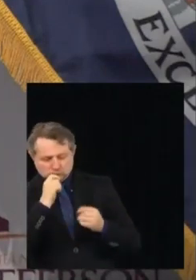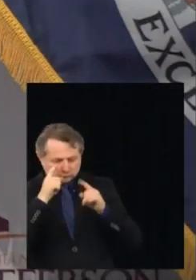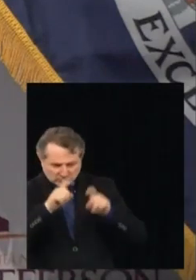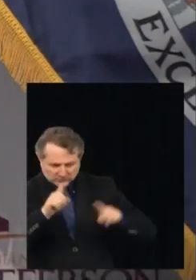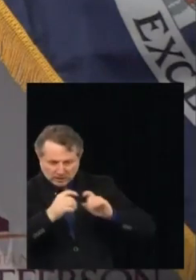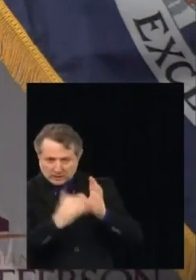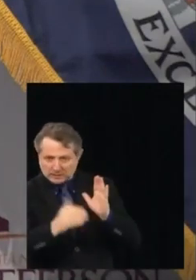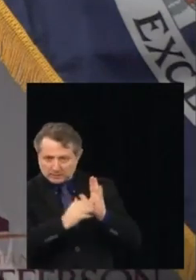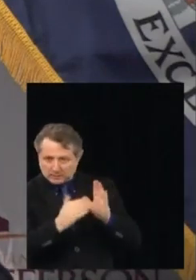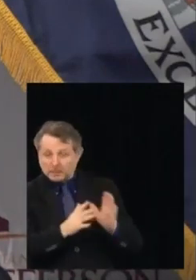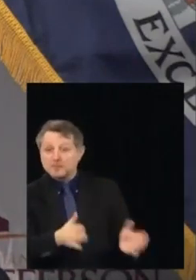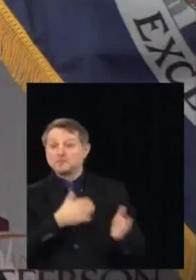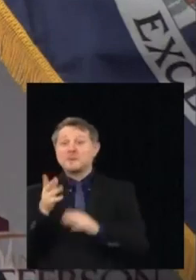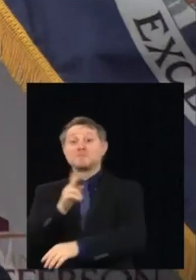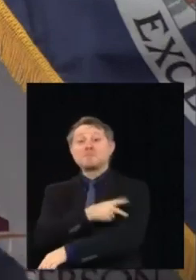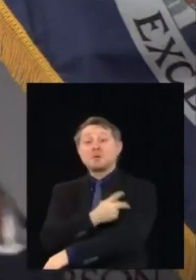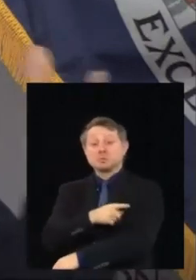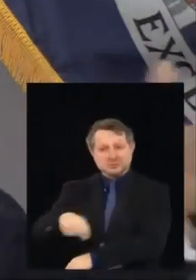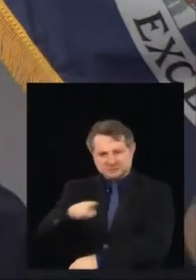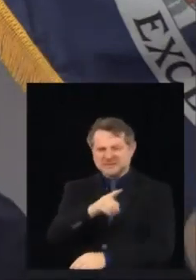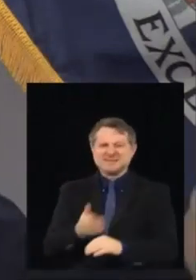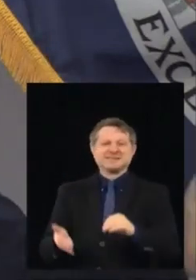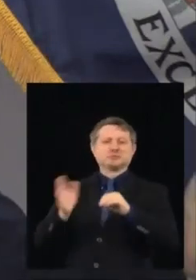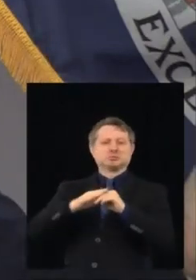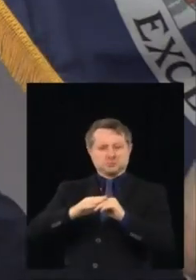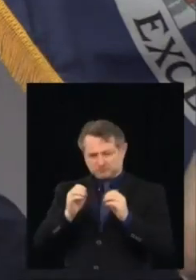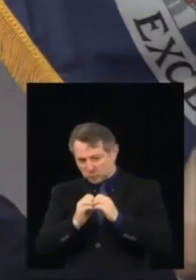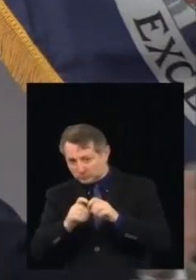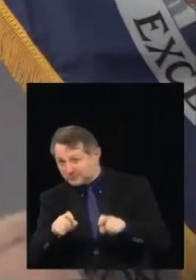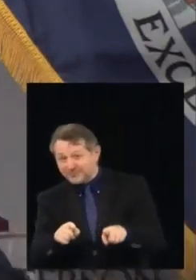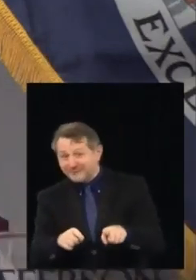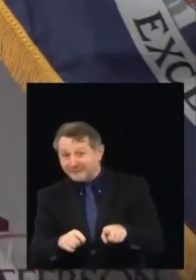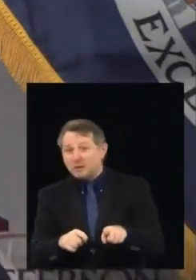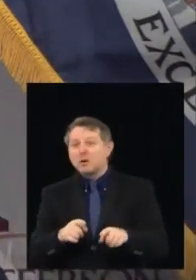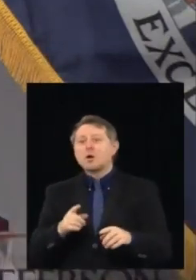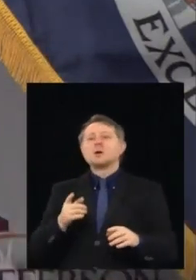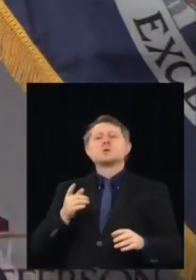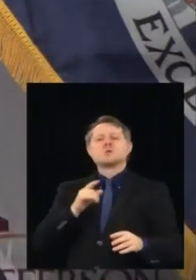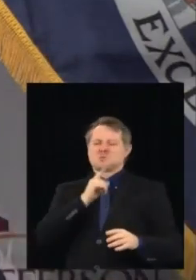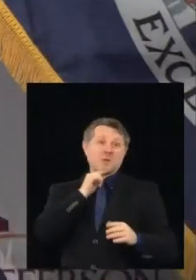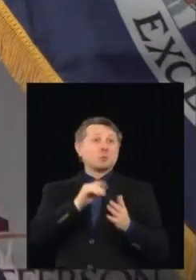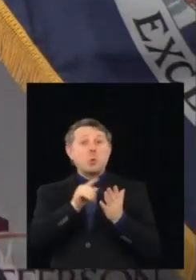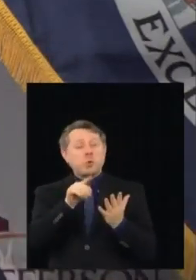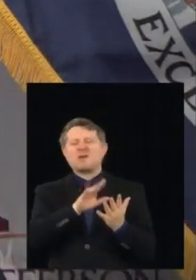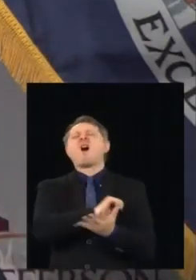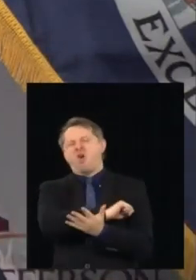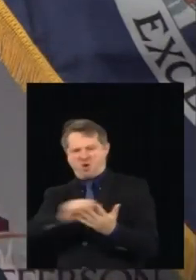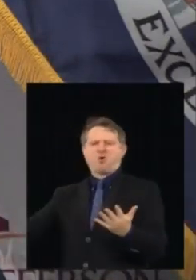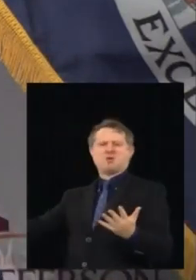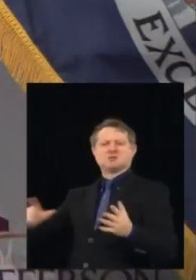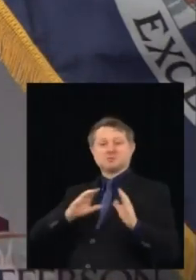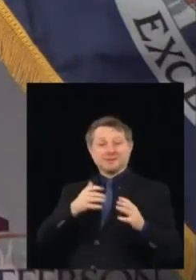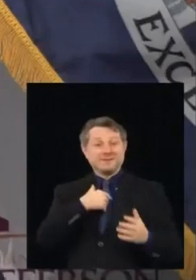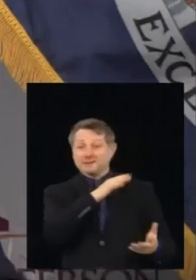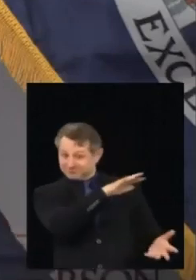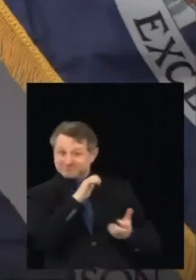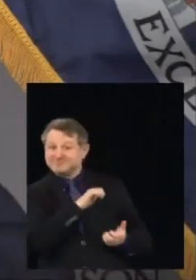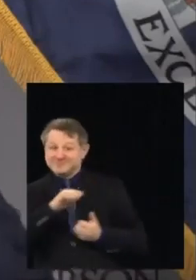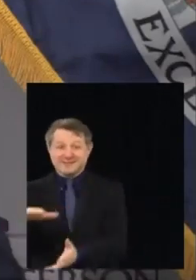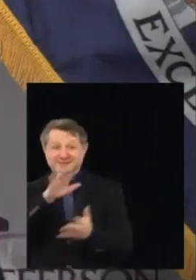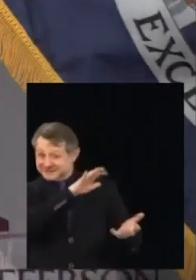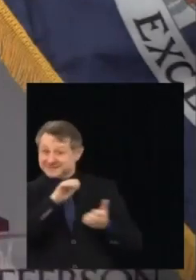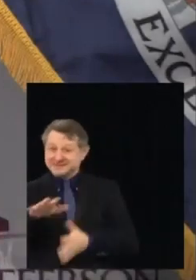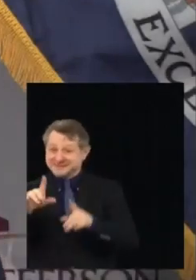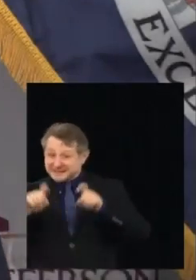home patients. So you need more testing across the board. As we get more testing capacity, then we can do it